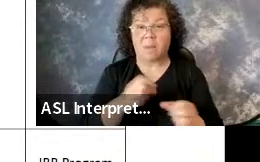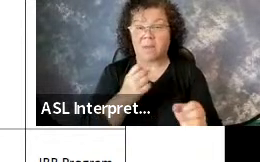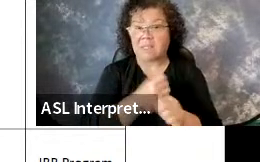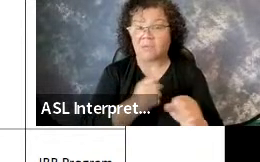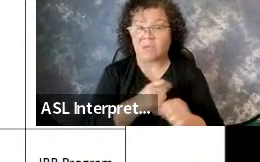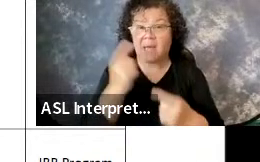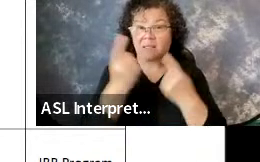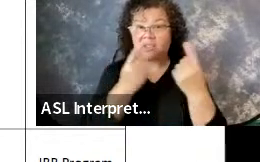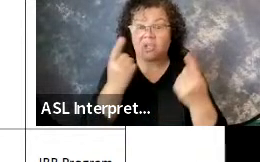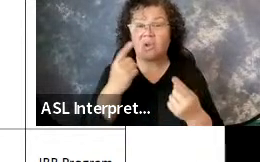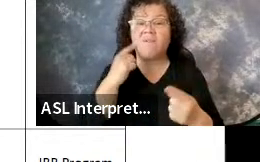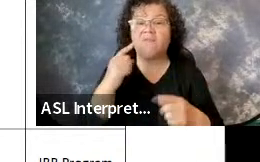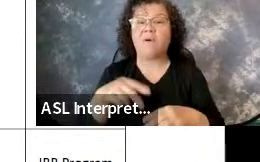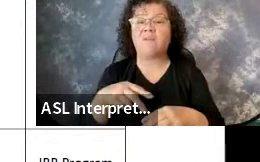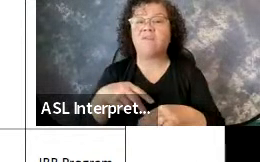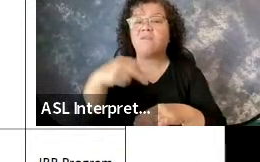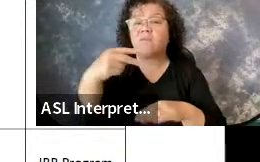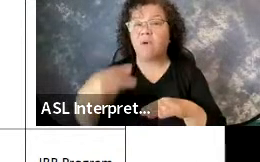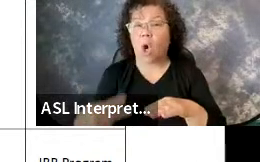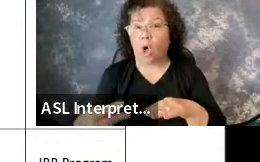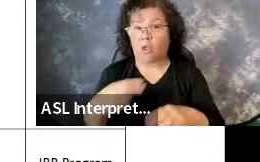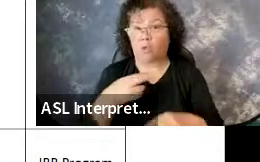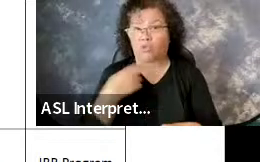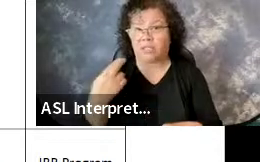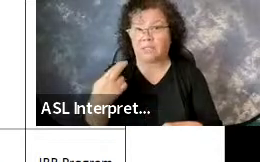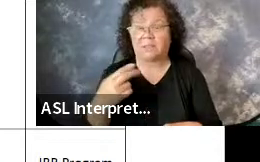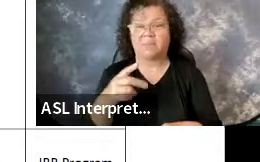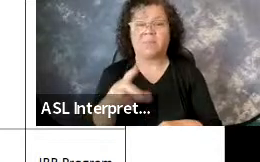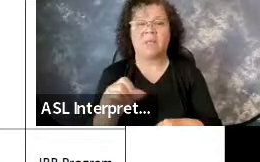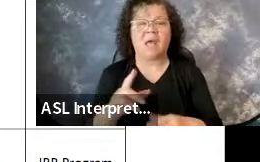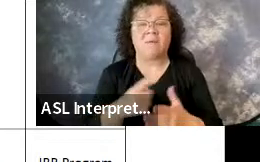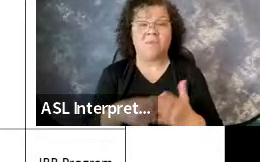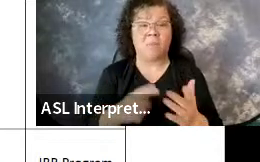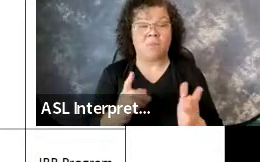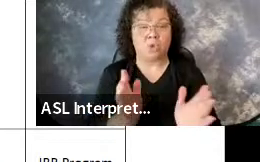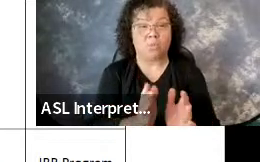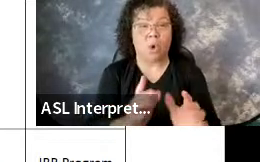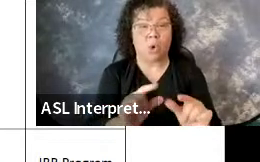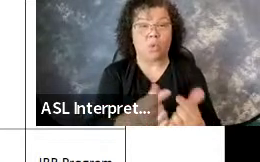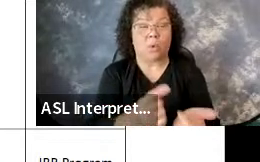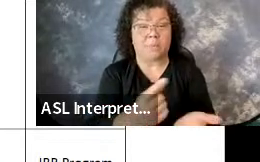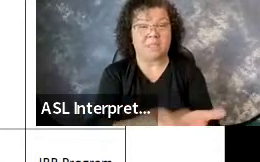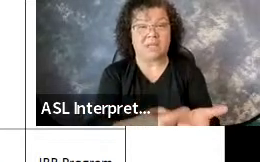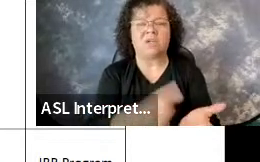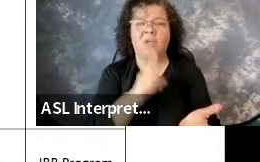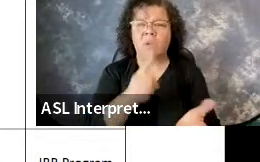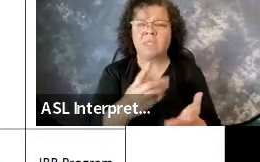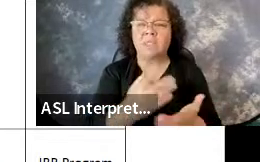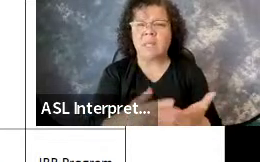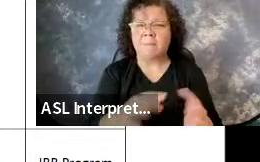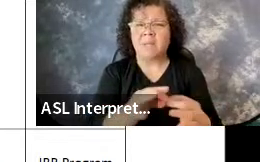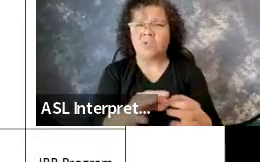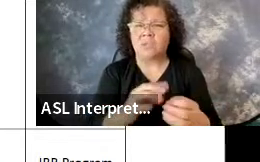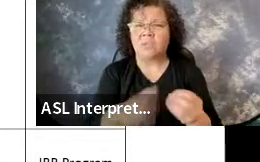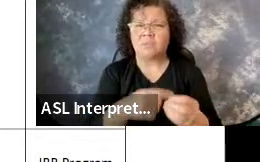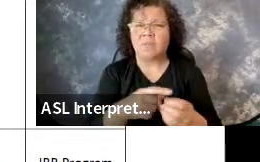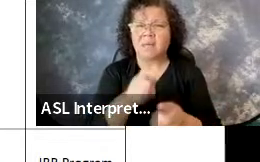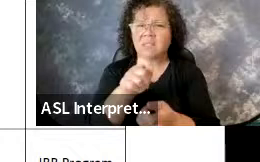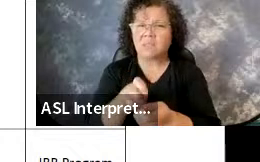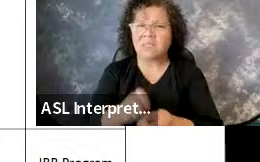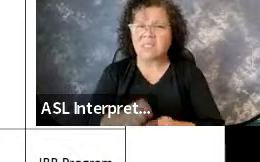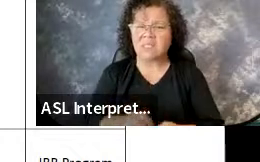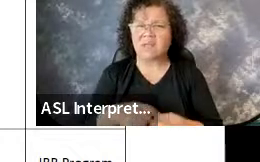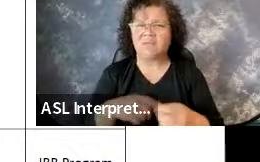for fall risks. And so from what I recall from some of our small group discussions, there was some mention about the specific design